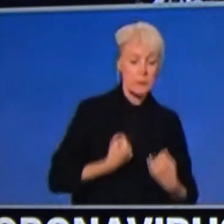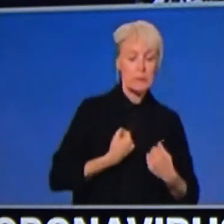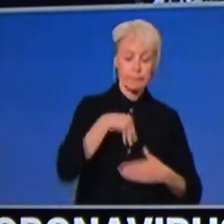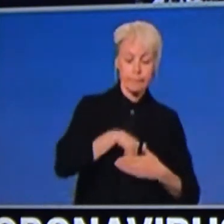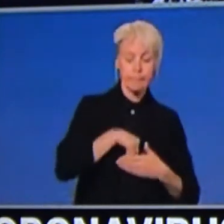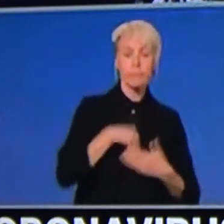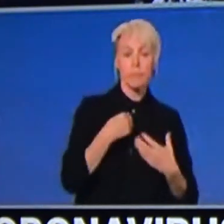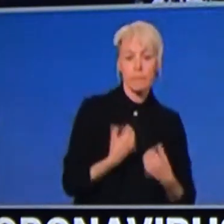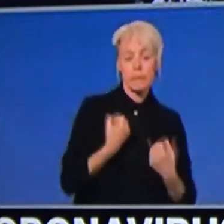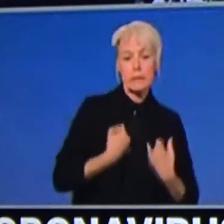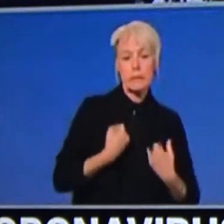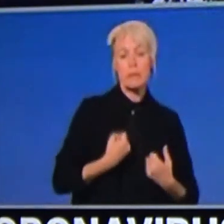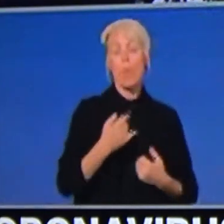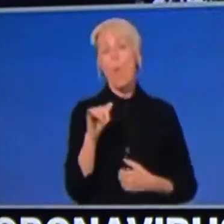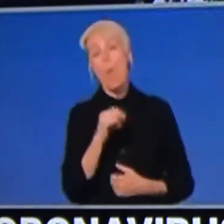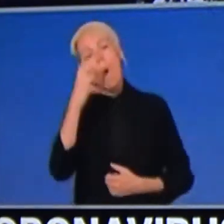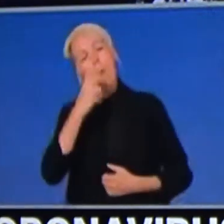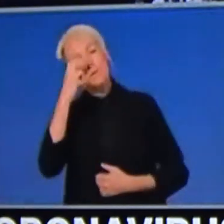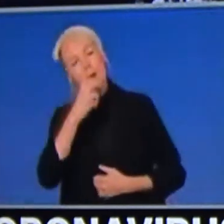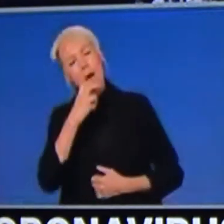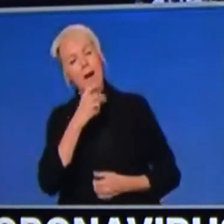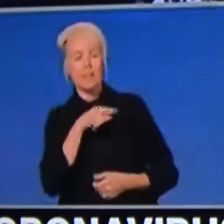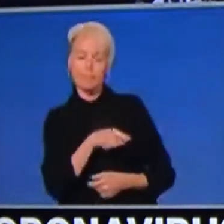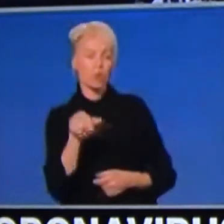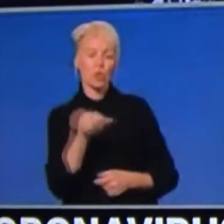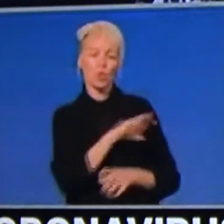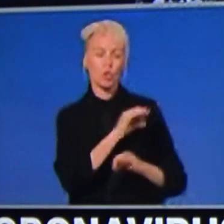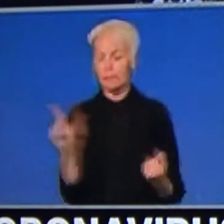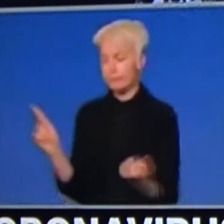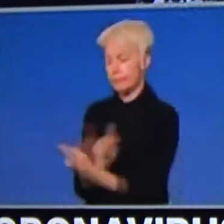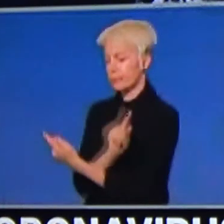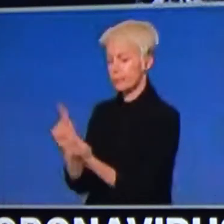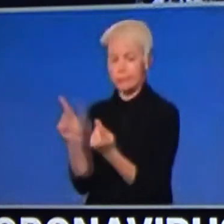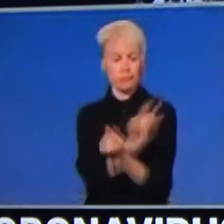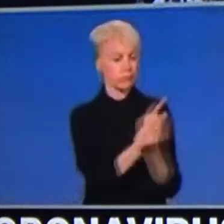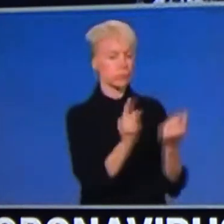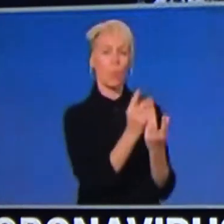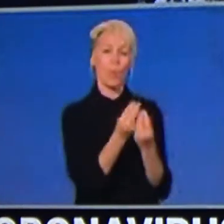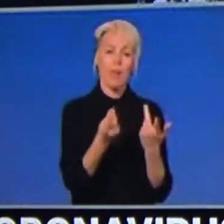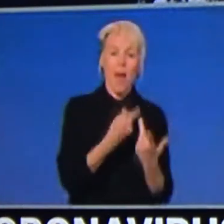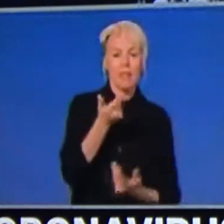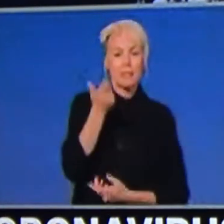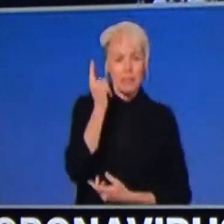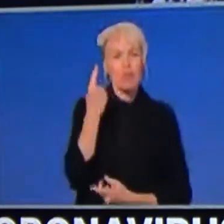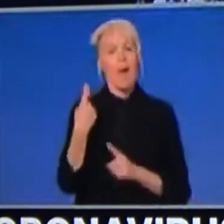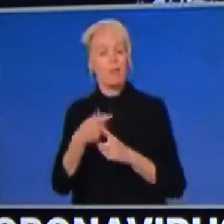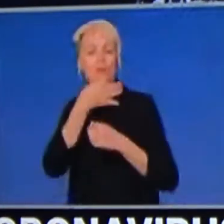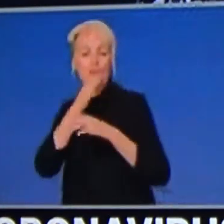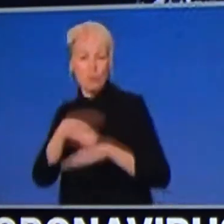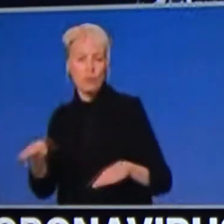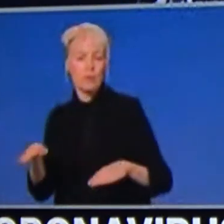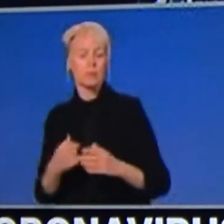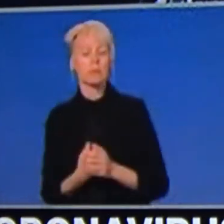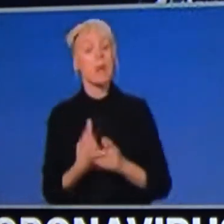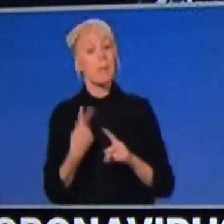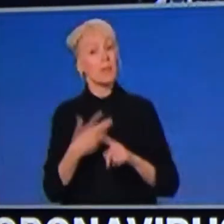recommending that there's a range of measures that teachers can take to reduce the risk. So clearly, right across